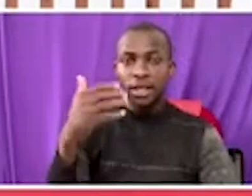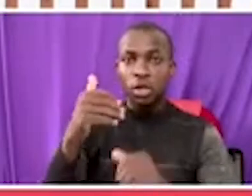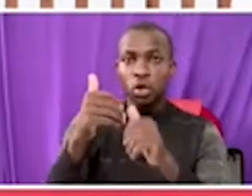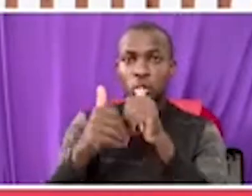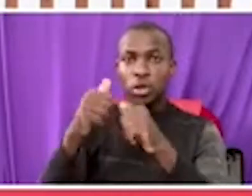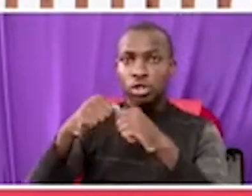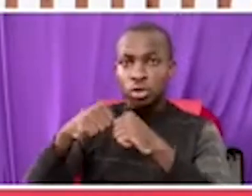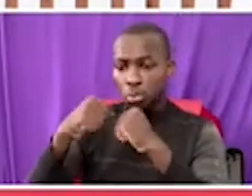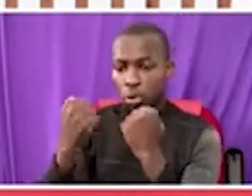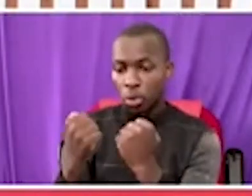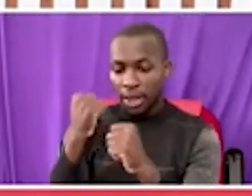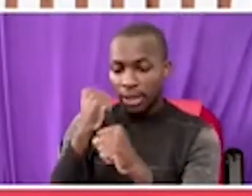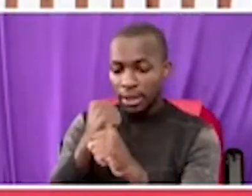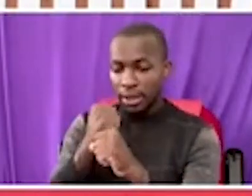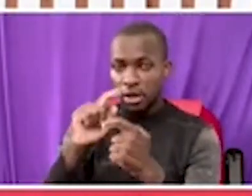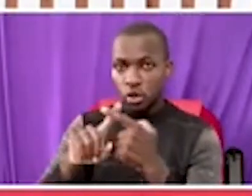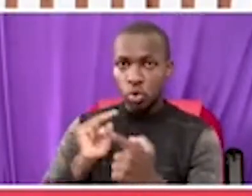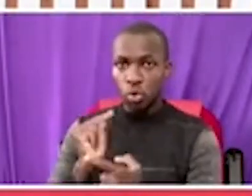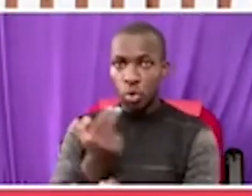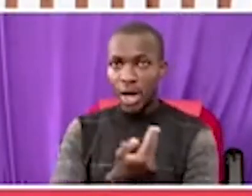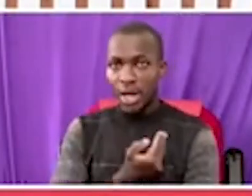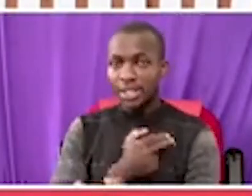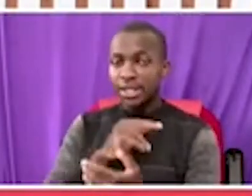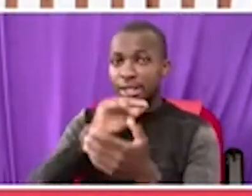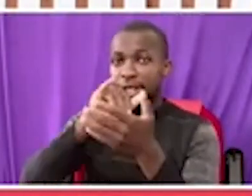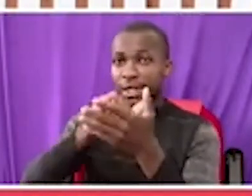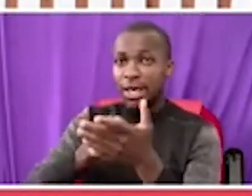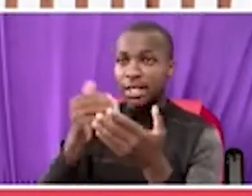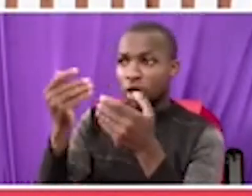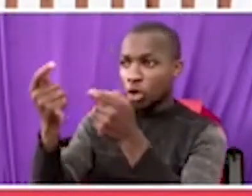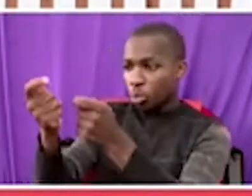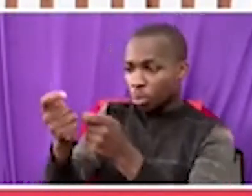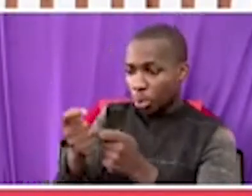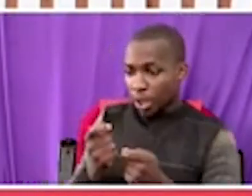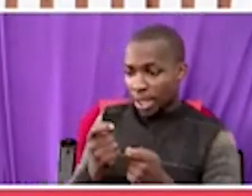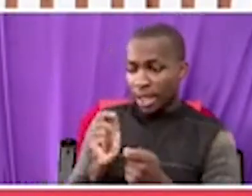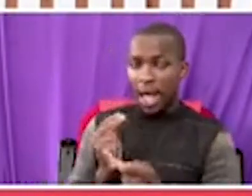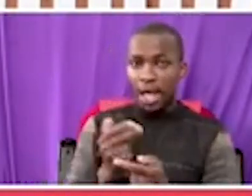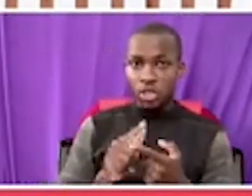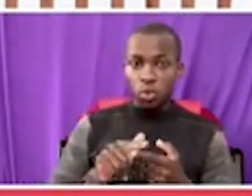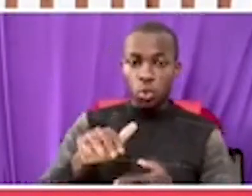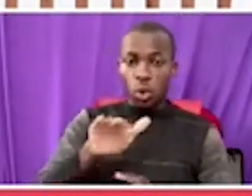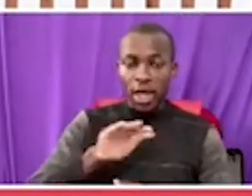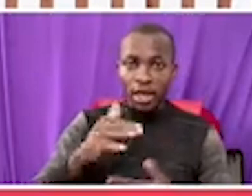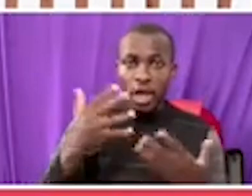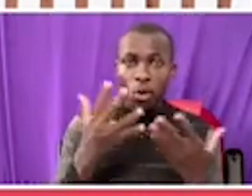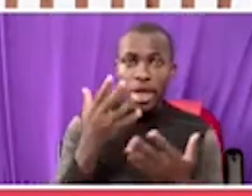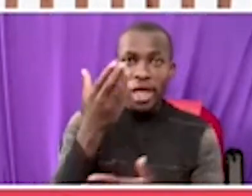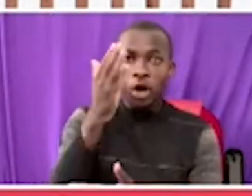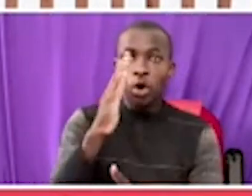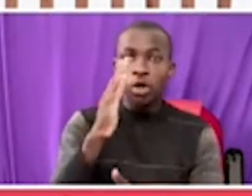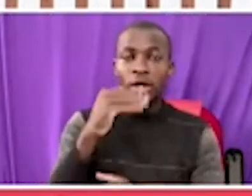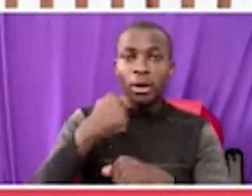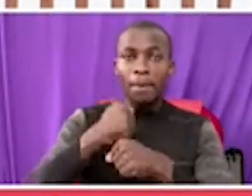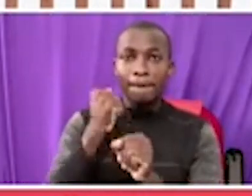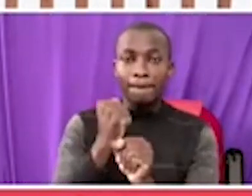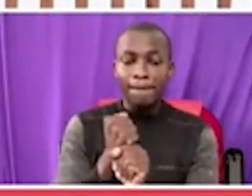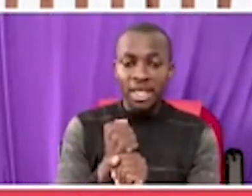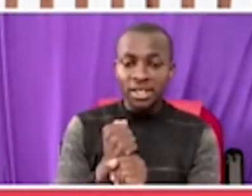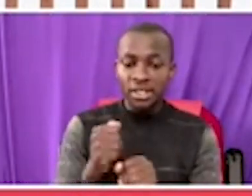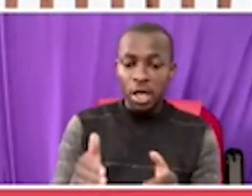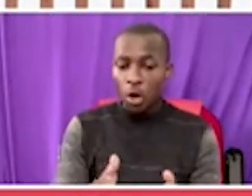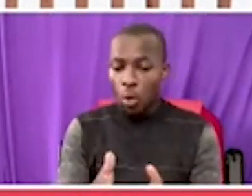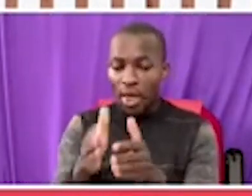brokenness does to us is that it brings us to a point where God makes us aware that